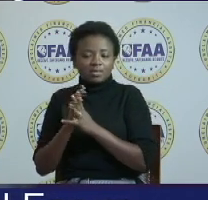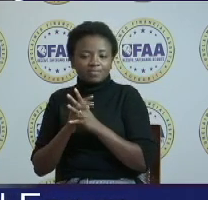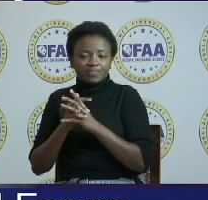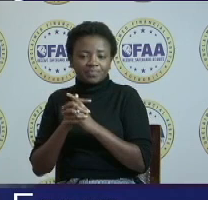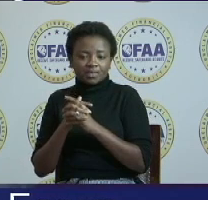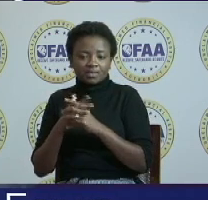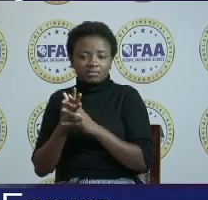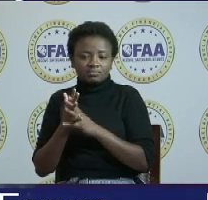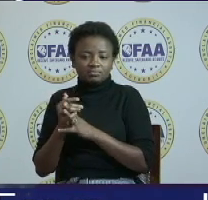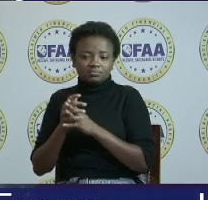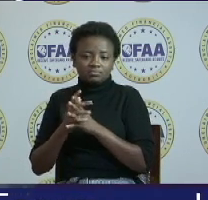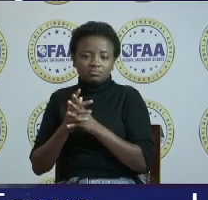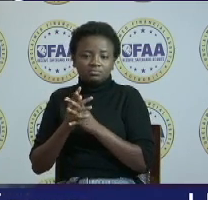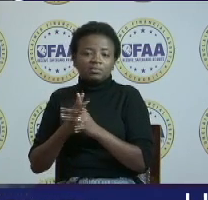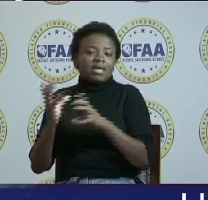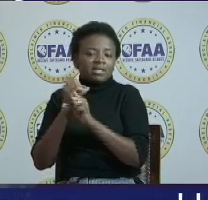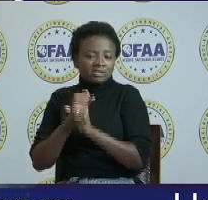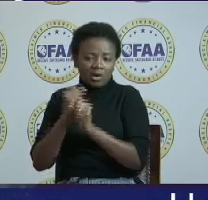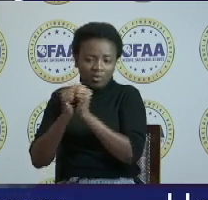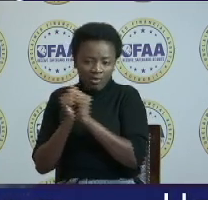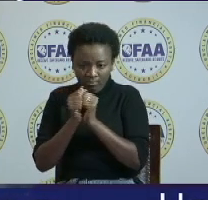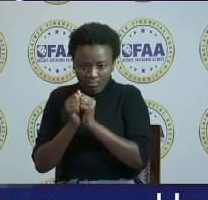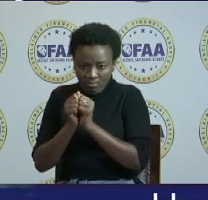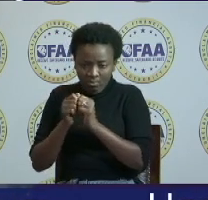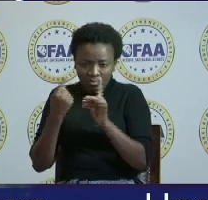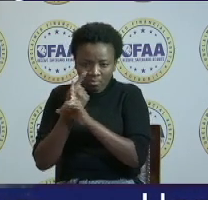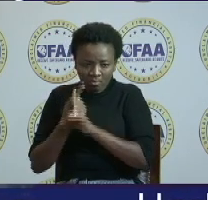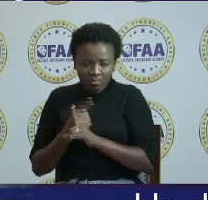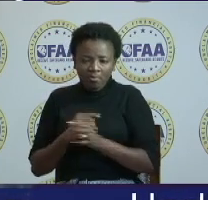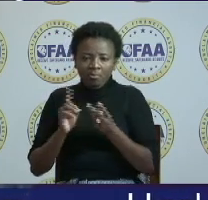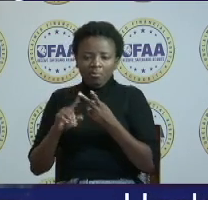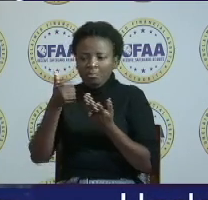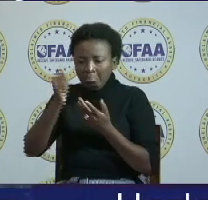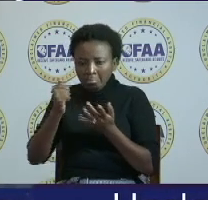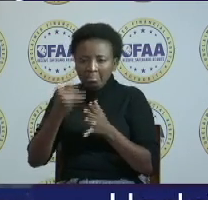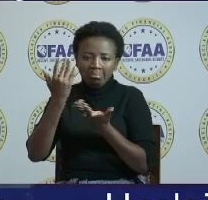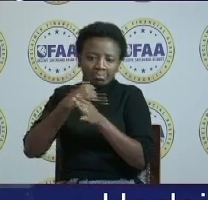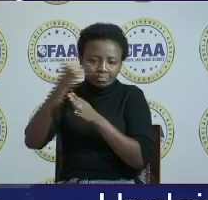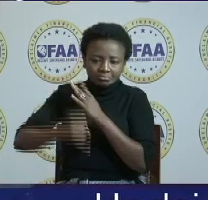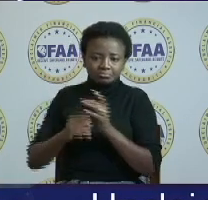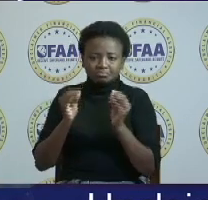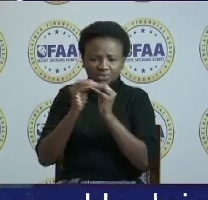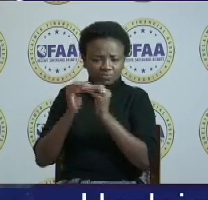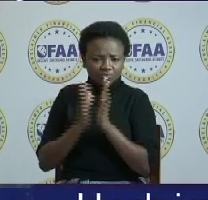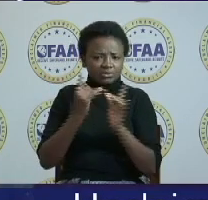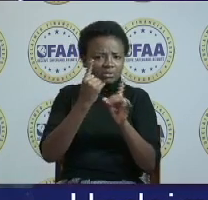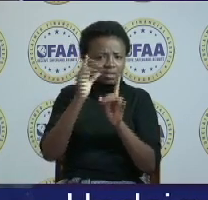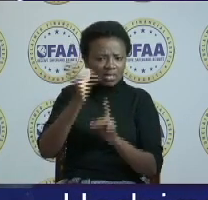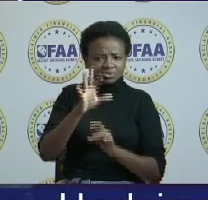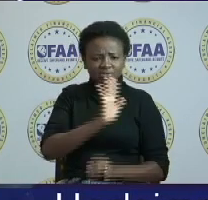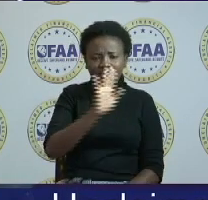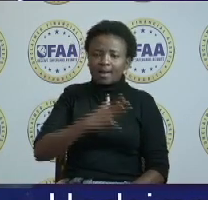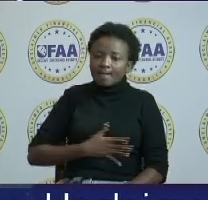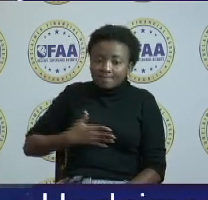your customers, or you're in SACOS, or your insurance, or pension, whatever industry that you are in, wherever forums you